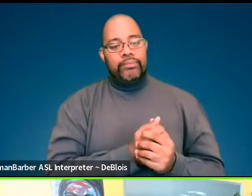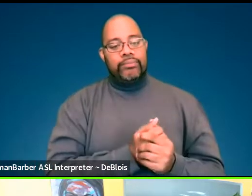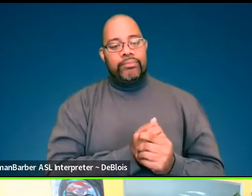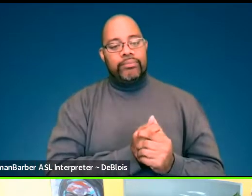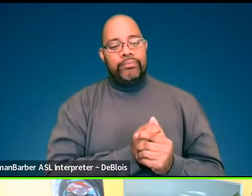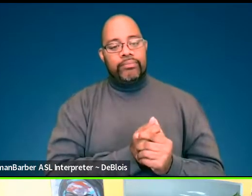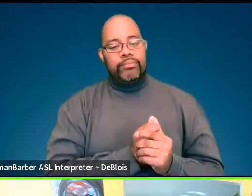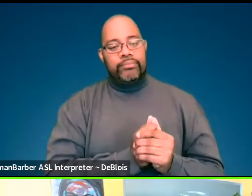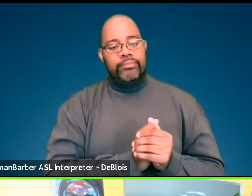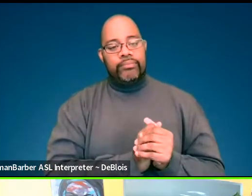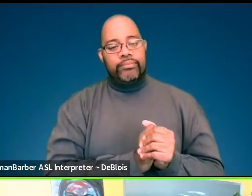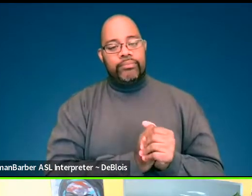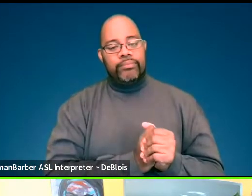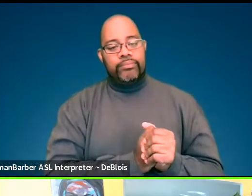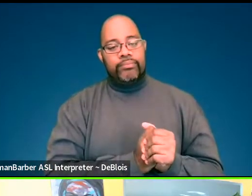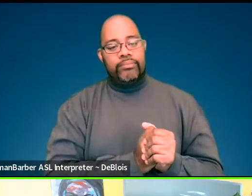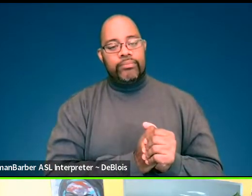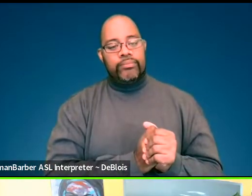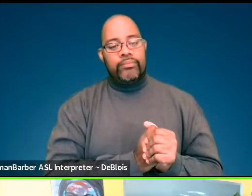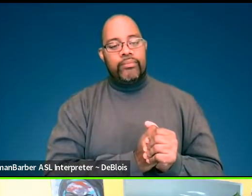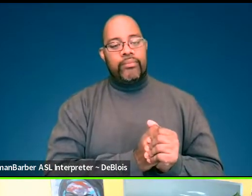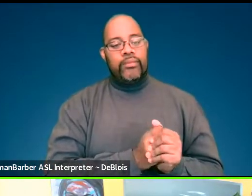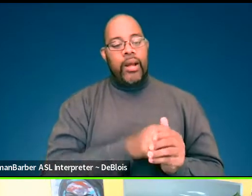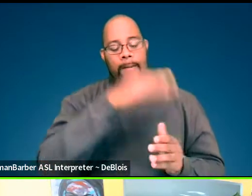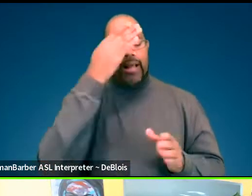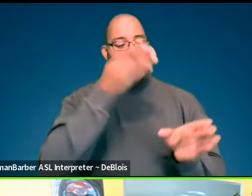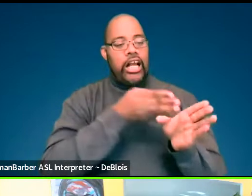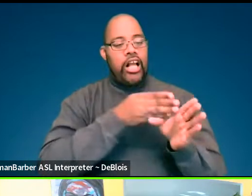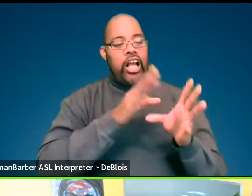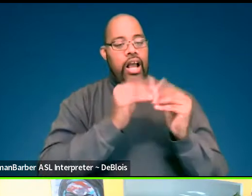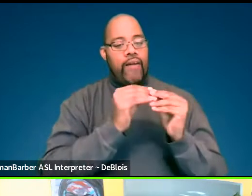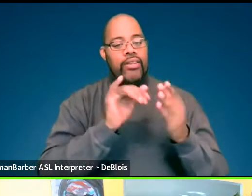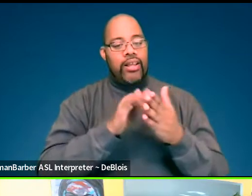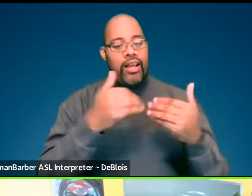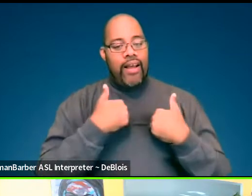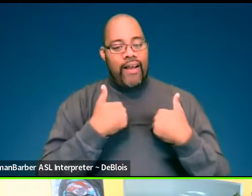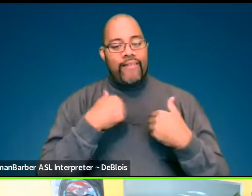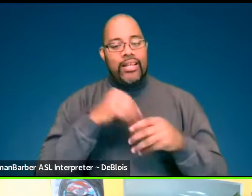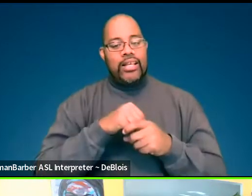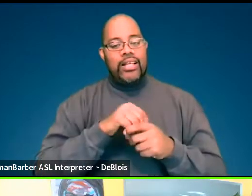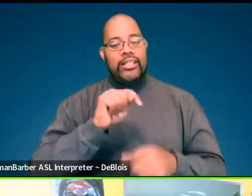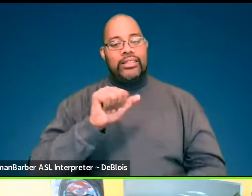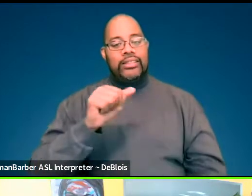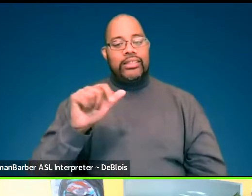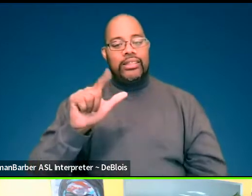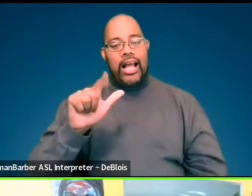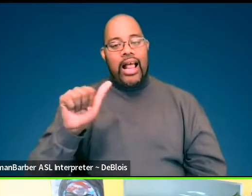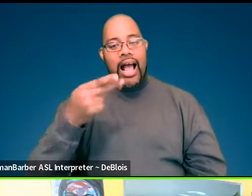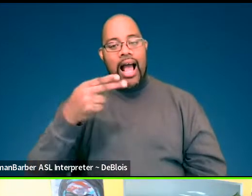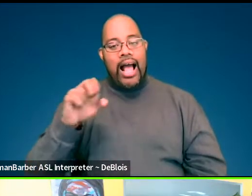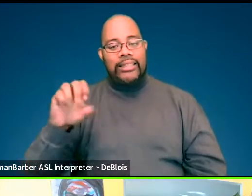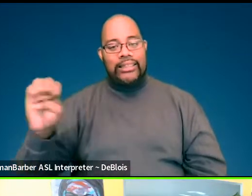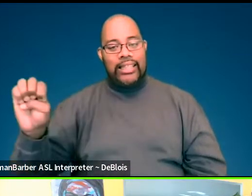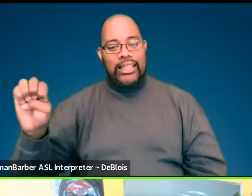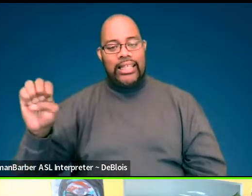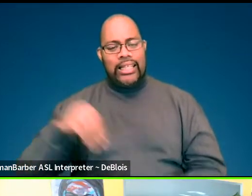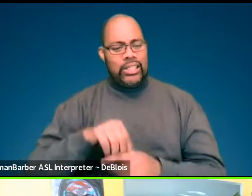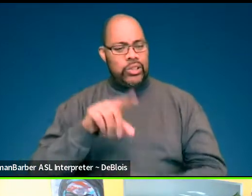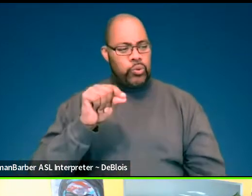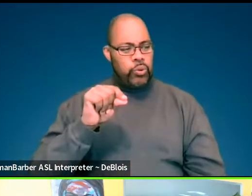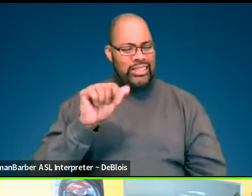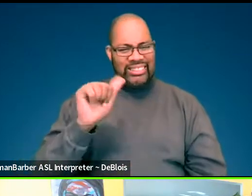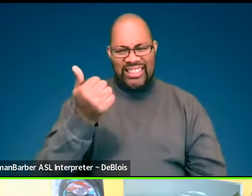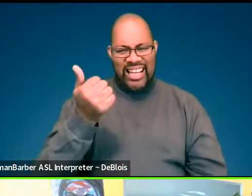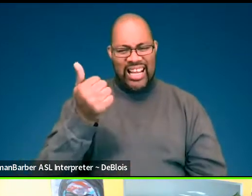a Black psychology conference that was held in Tallahassee in 2010